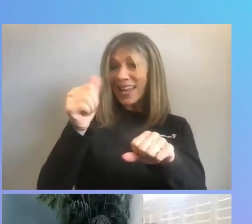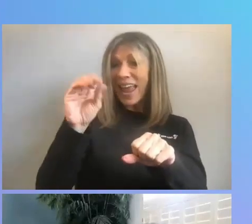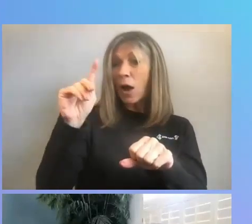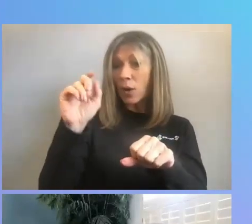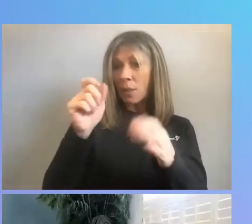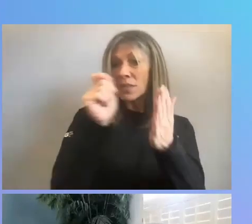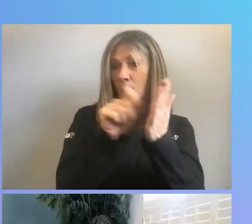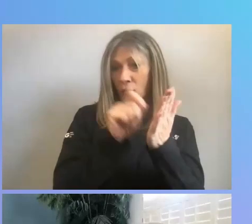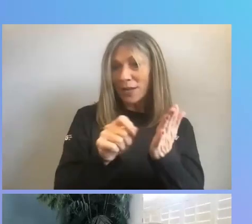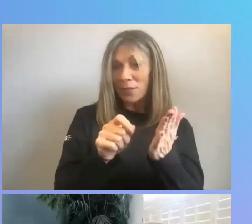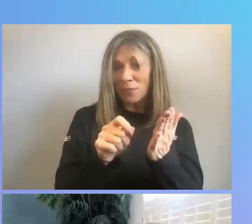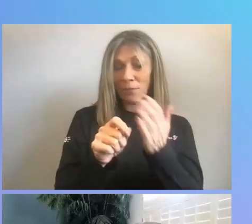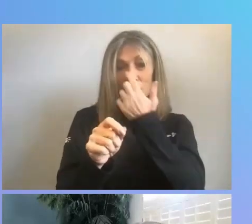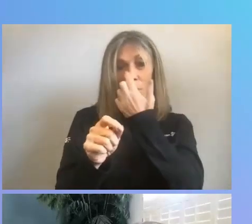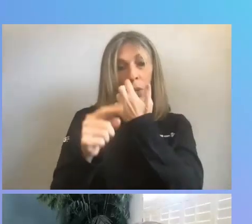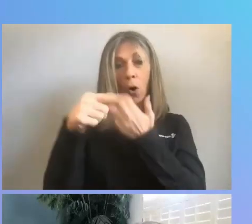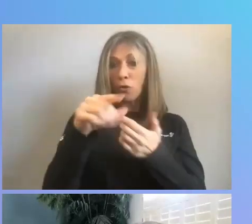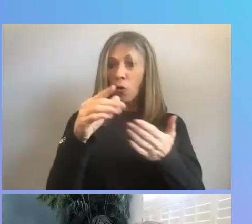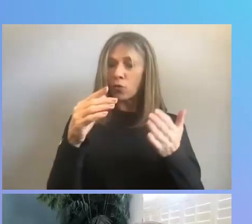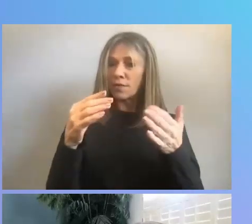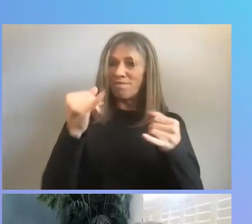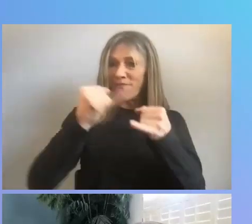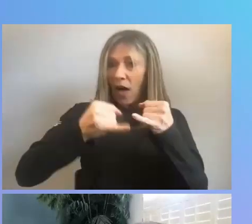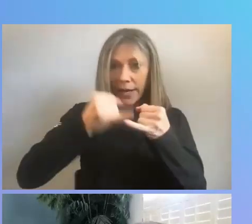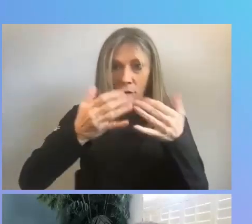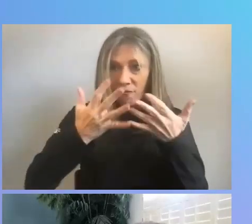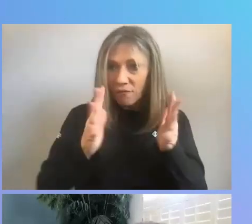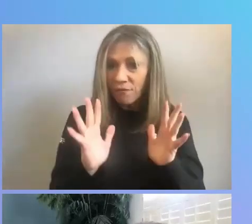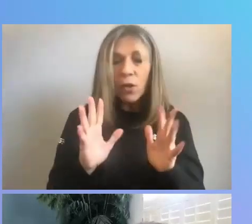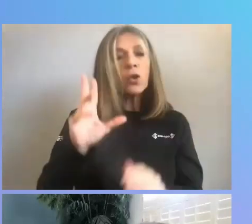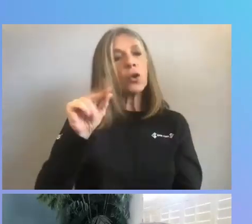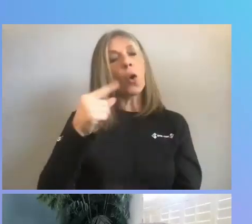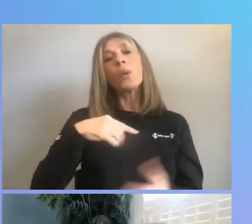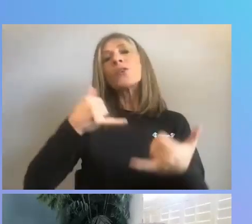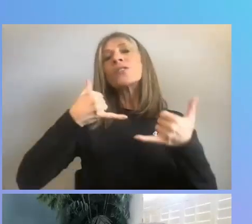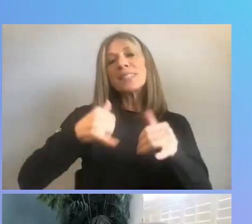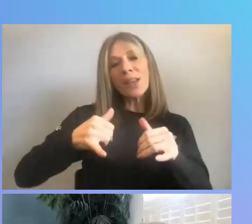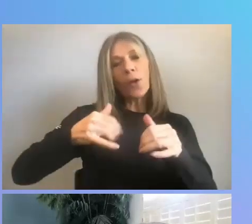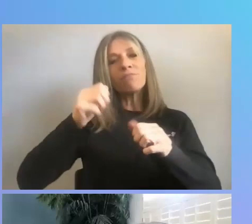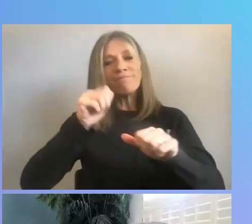written. Are these final? No, they're not final. We're under exploration.